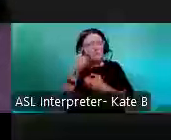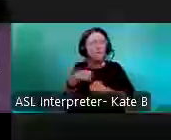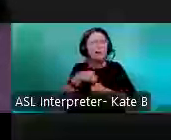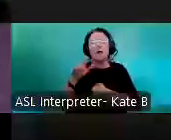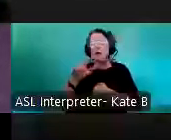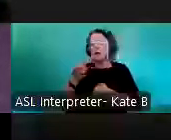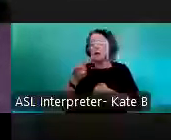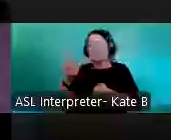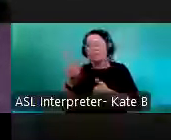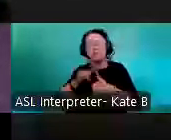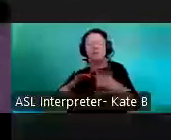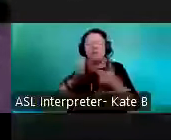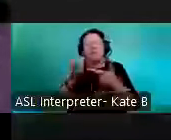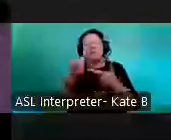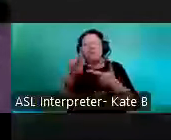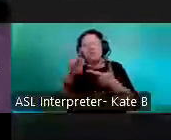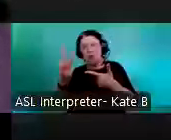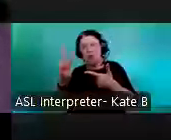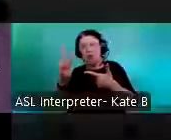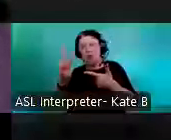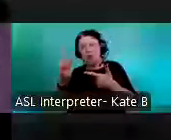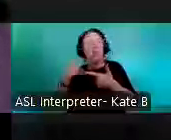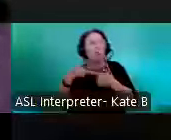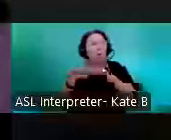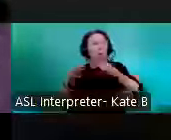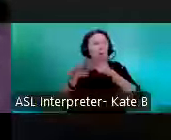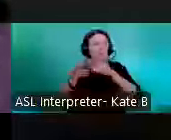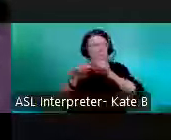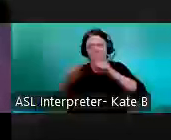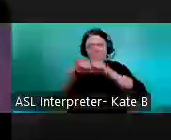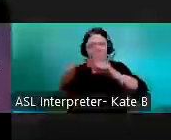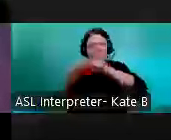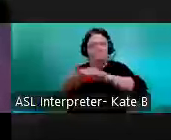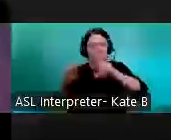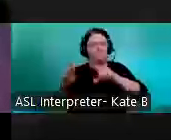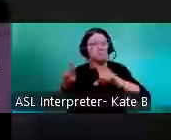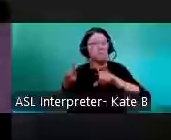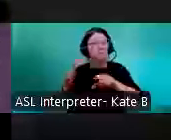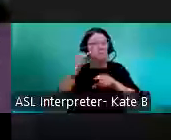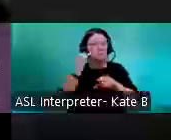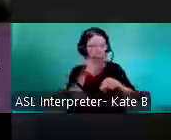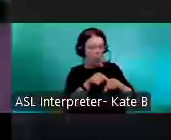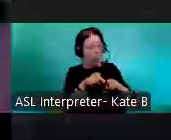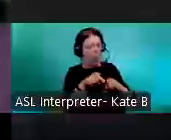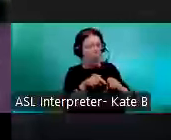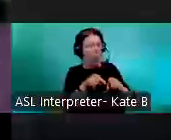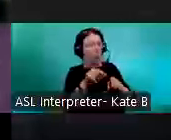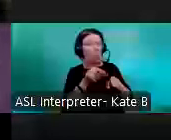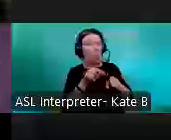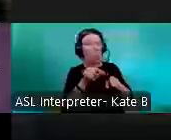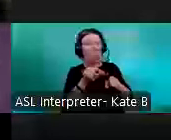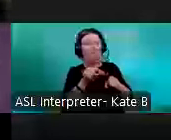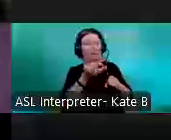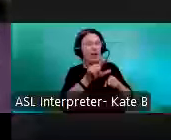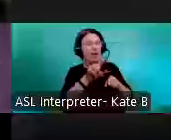Voters, where we're putting out messages about elections all the time. So if you share them with your network, put a